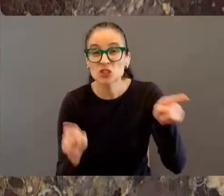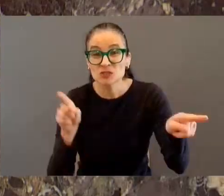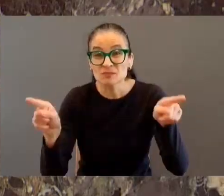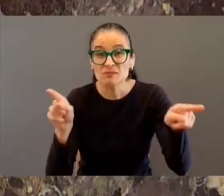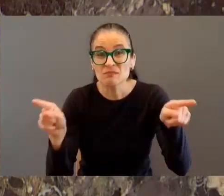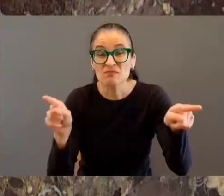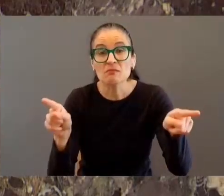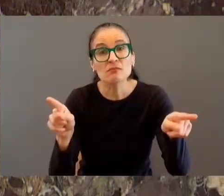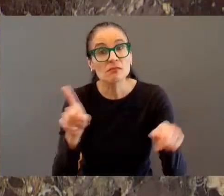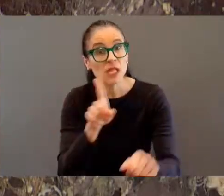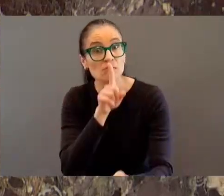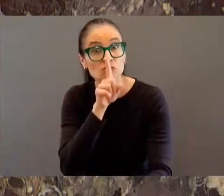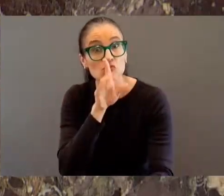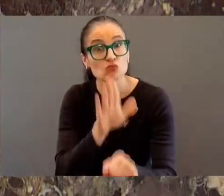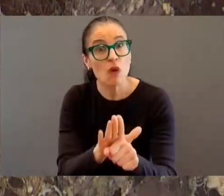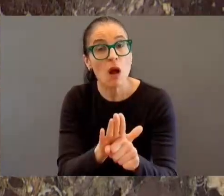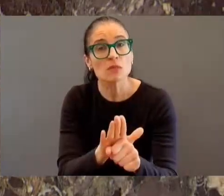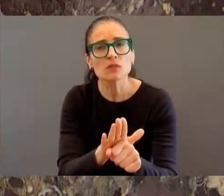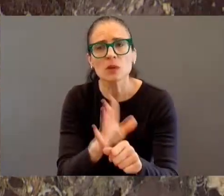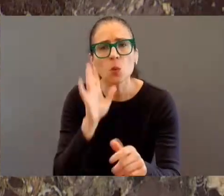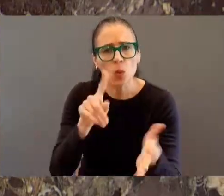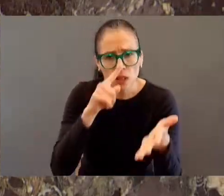irregularities associated